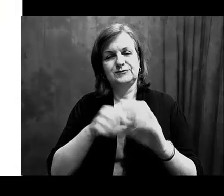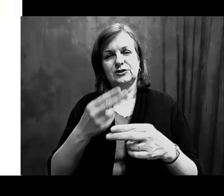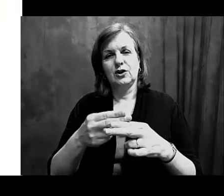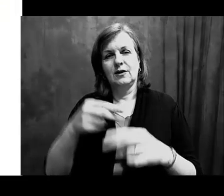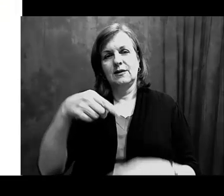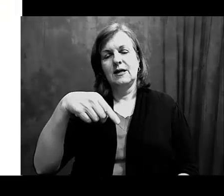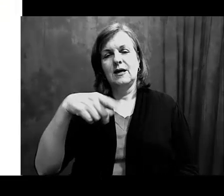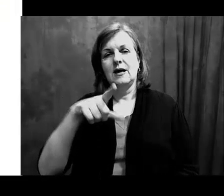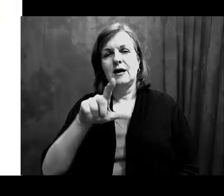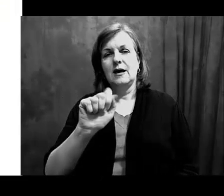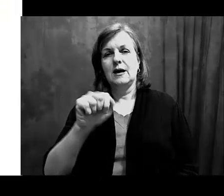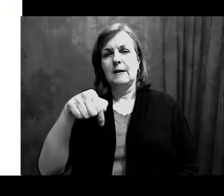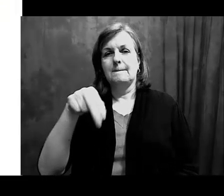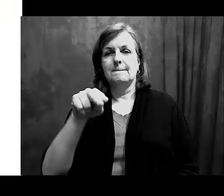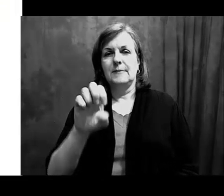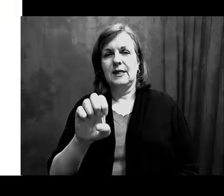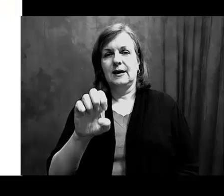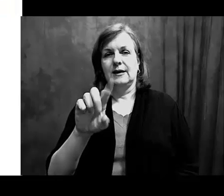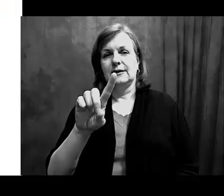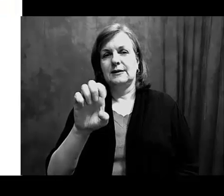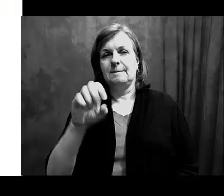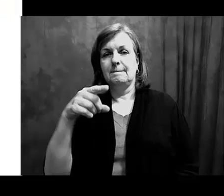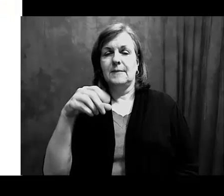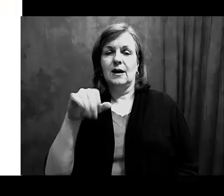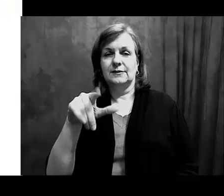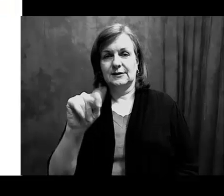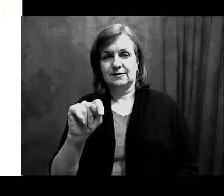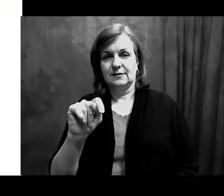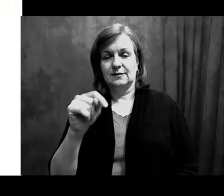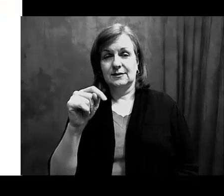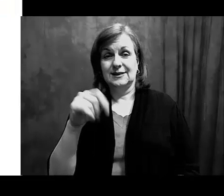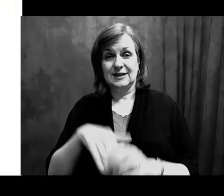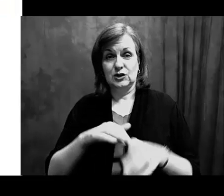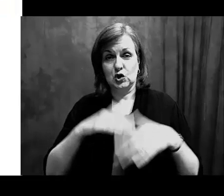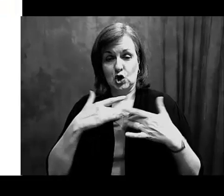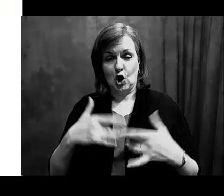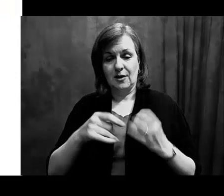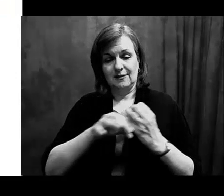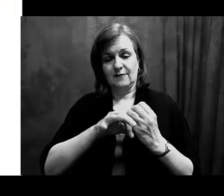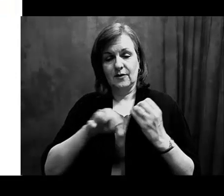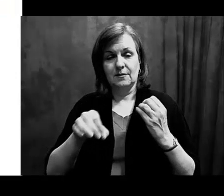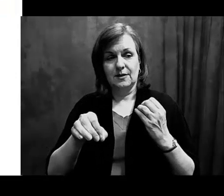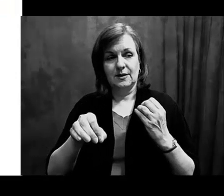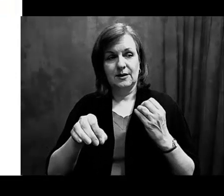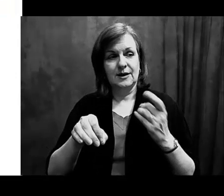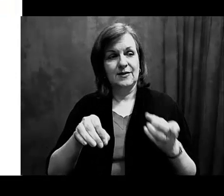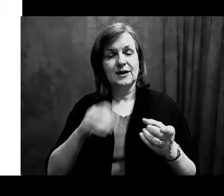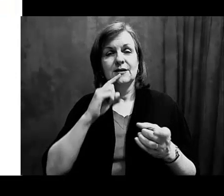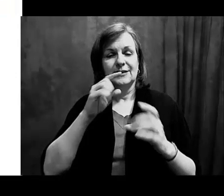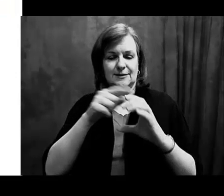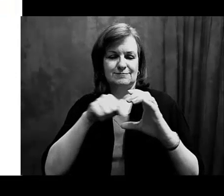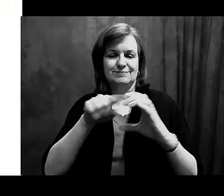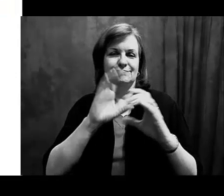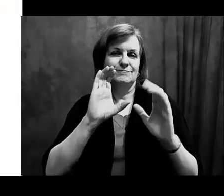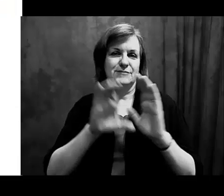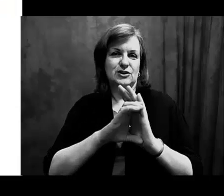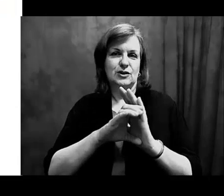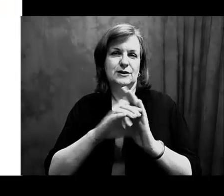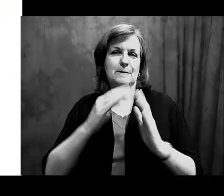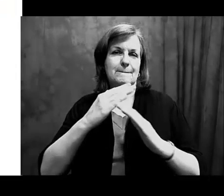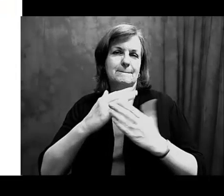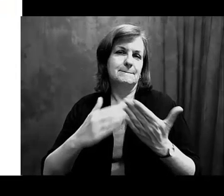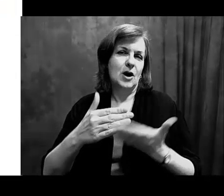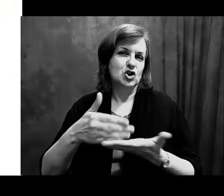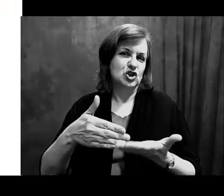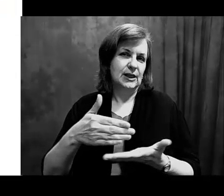forms what we call plaque deposits. So if you build up plaque deposits in your heart, a cross-section actually looks like this. This is